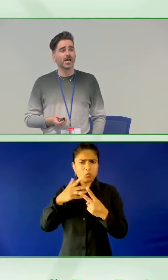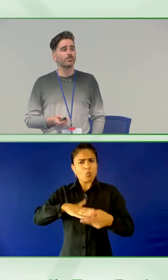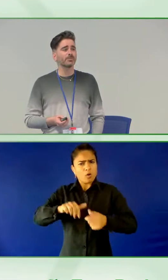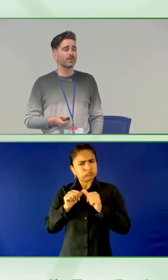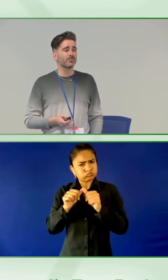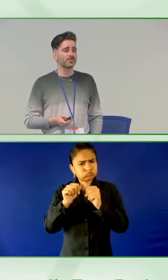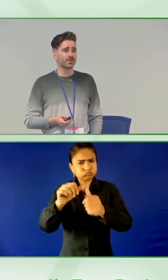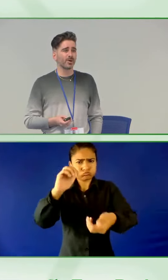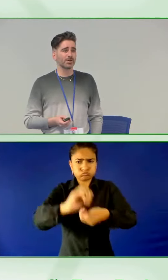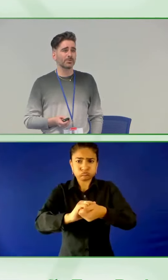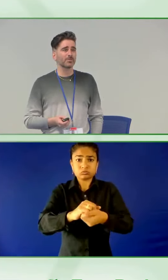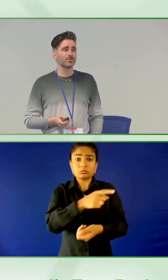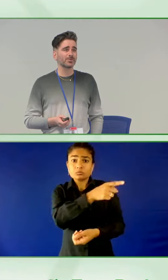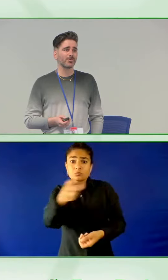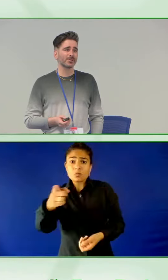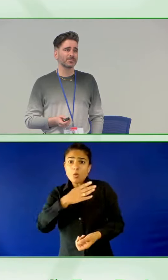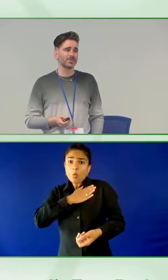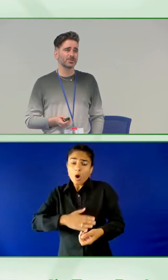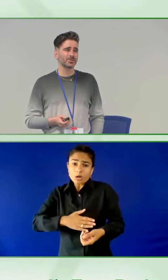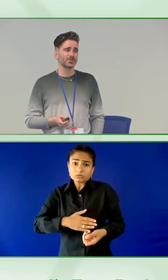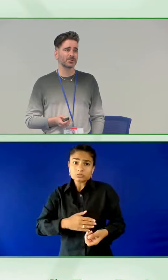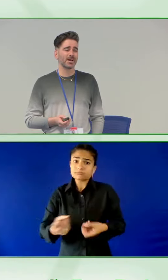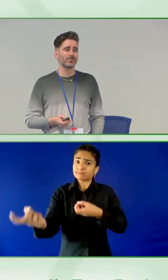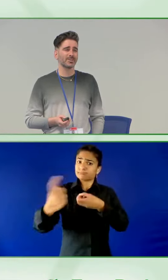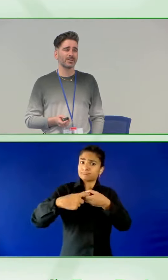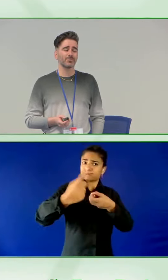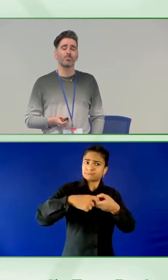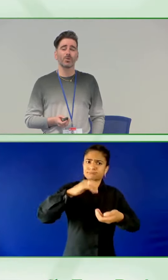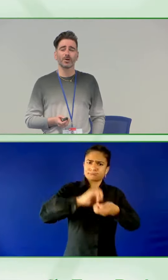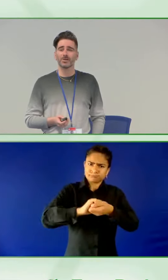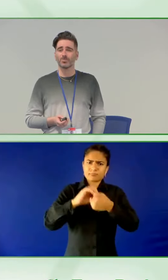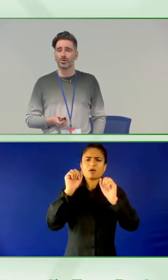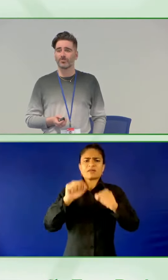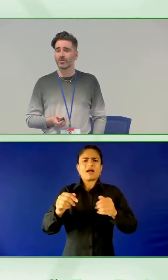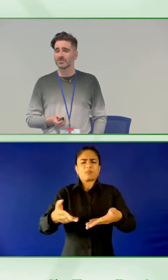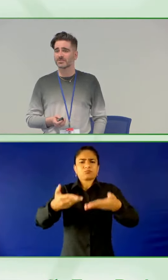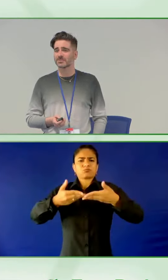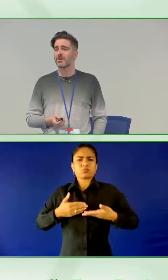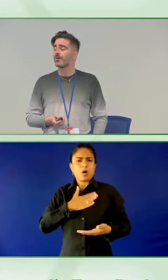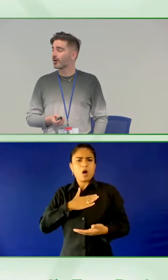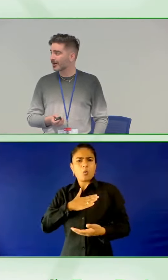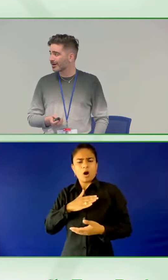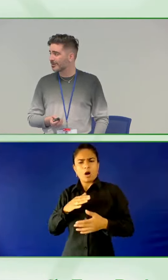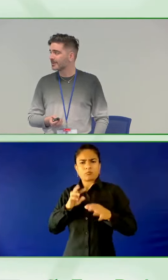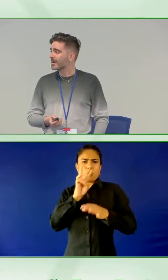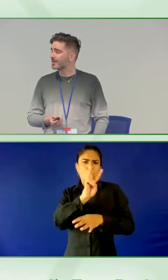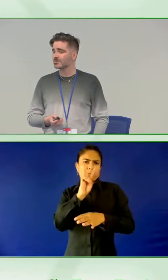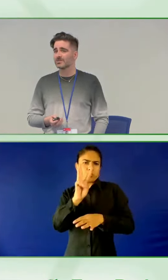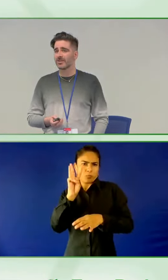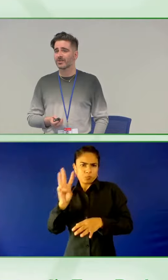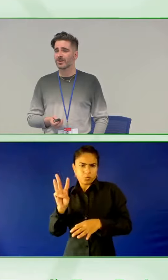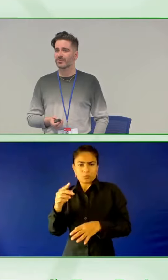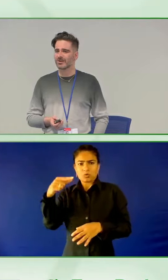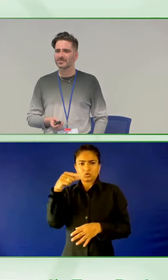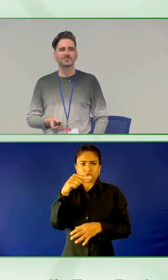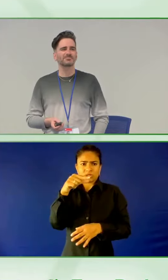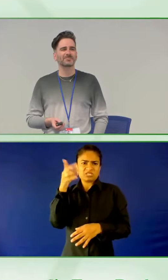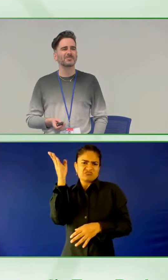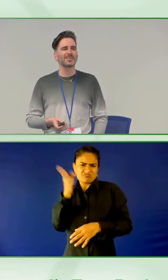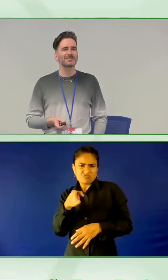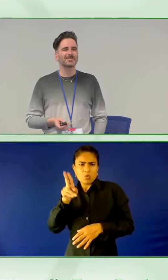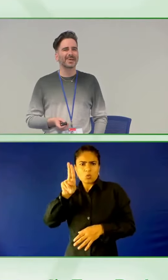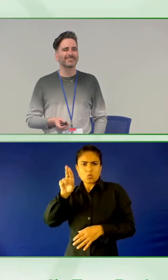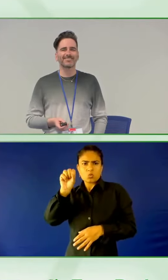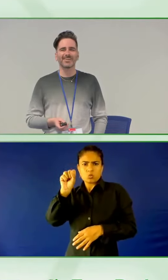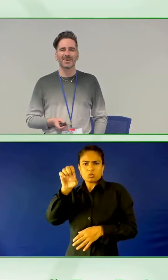g.co/user-research/advocate. And we would love to start partnering with you and your organizations to learn how we can get more and more voices heard as we develop our products.